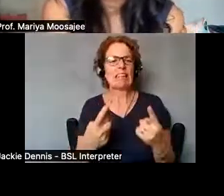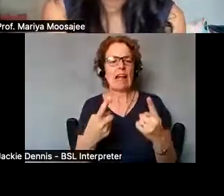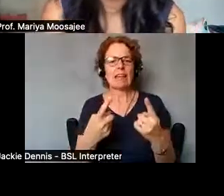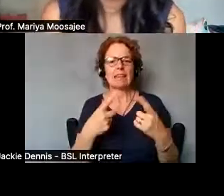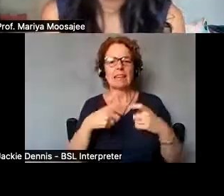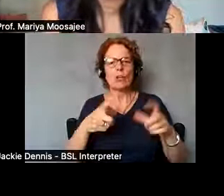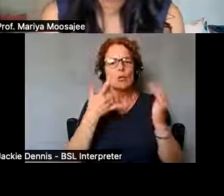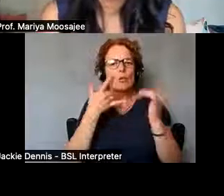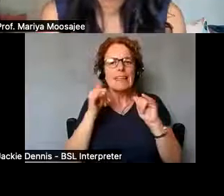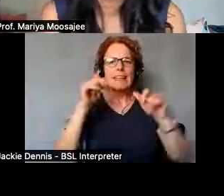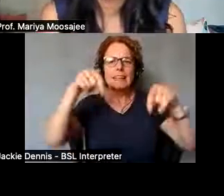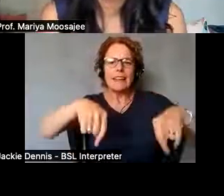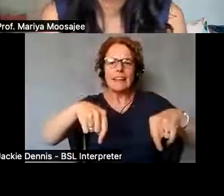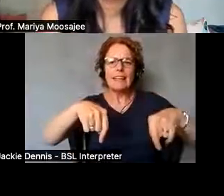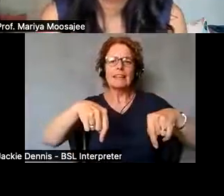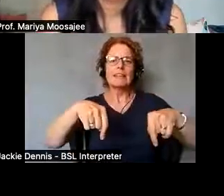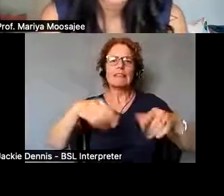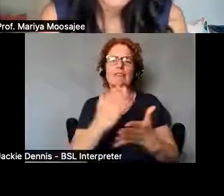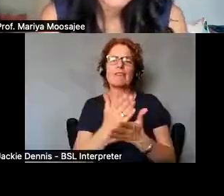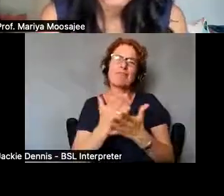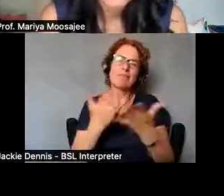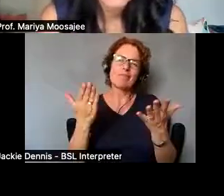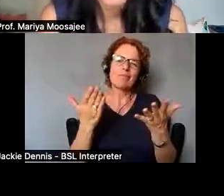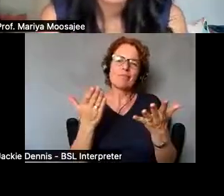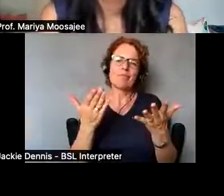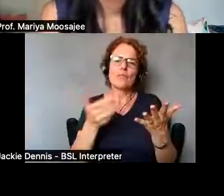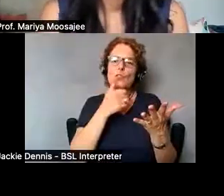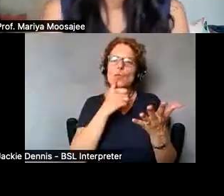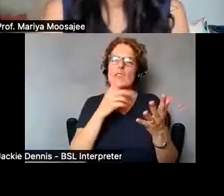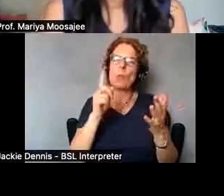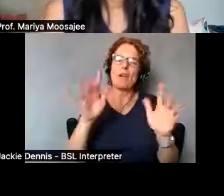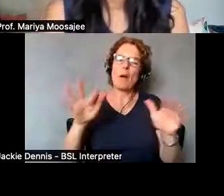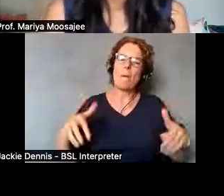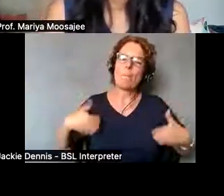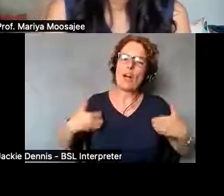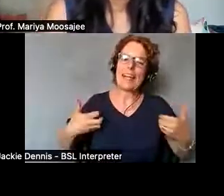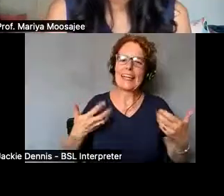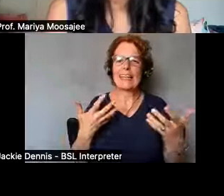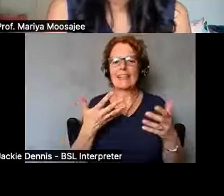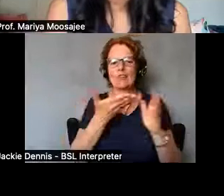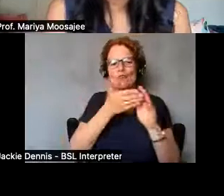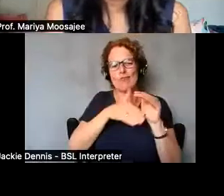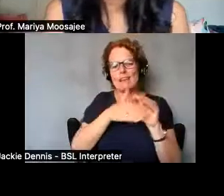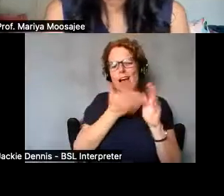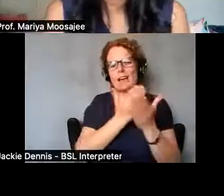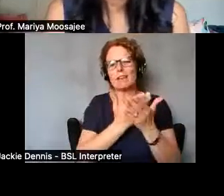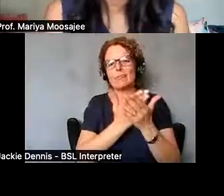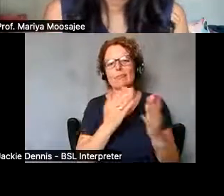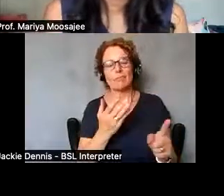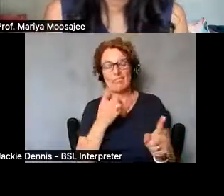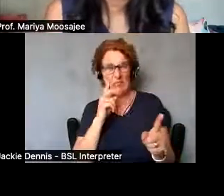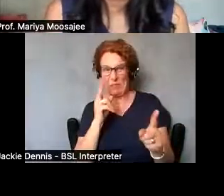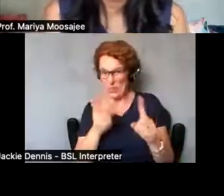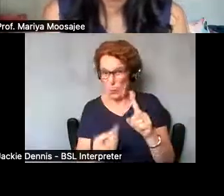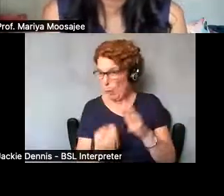testing this system in monkey retinas. So we'll have to see how far that goes,